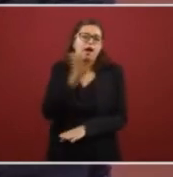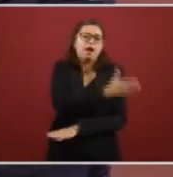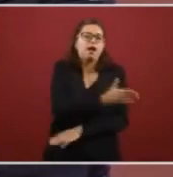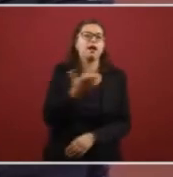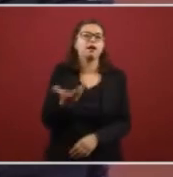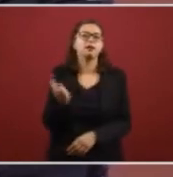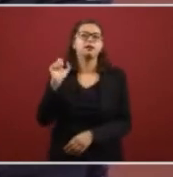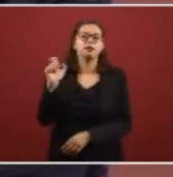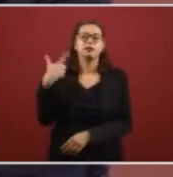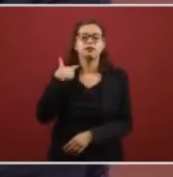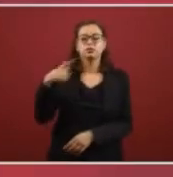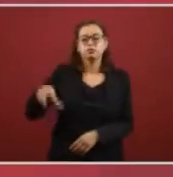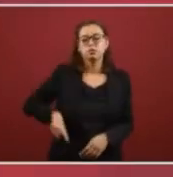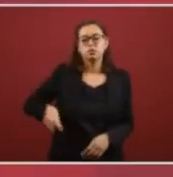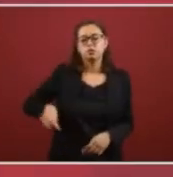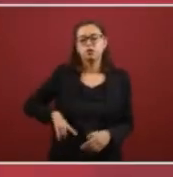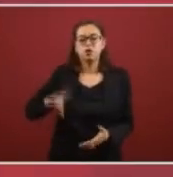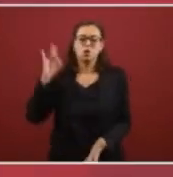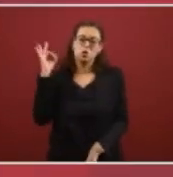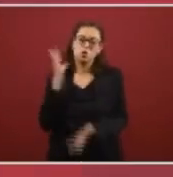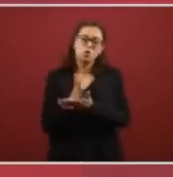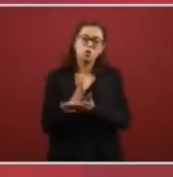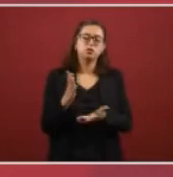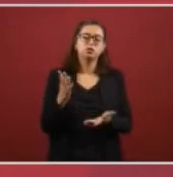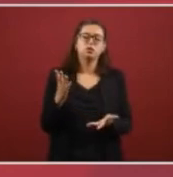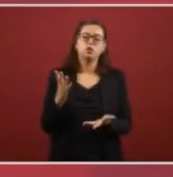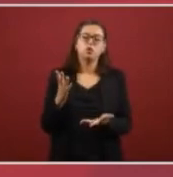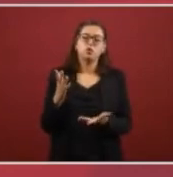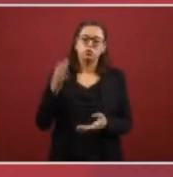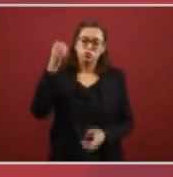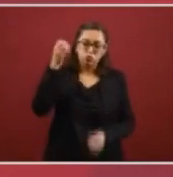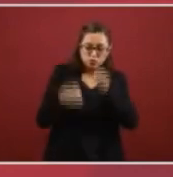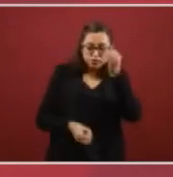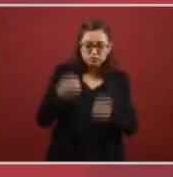That they only persecuted and jailed